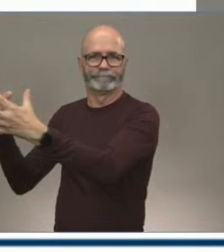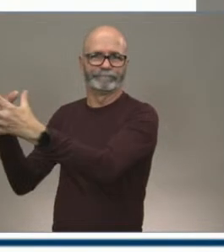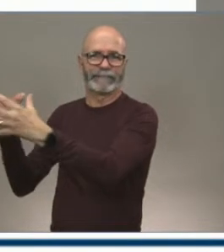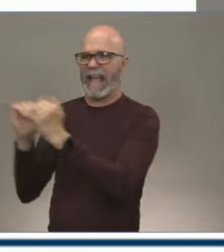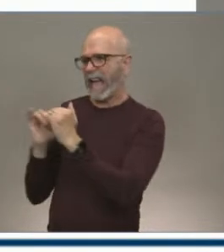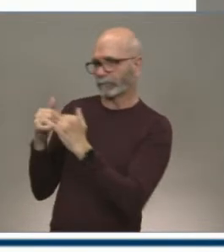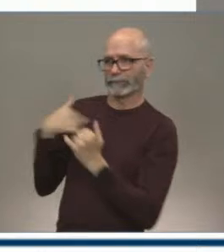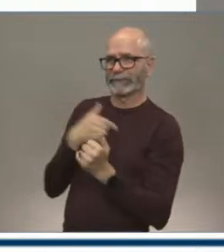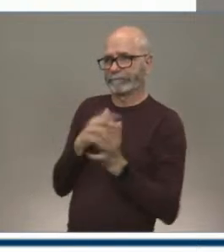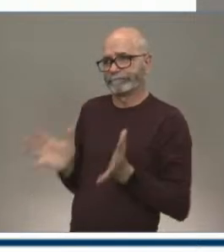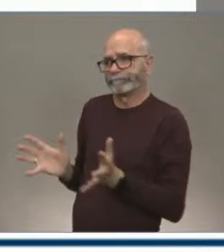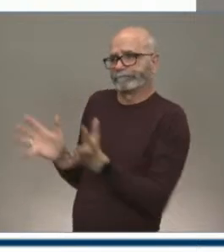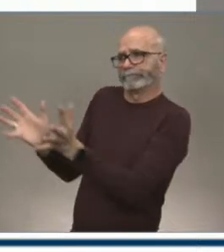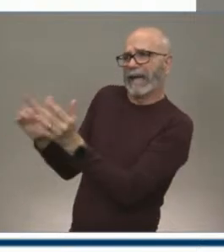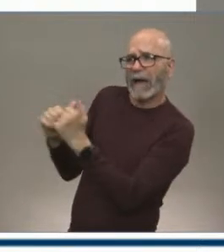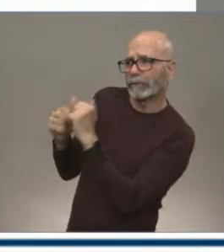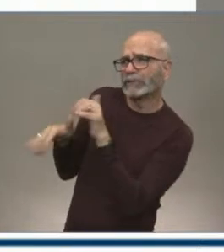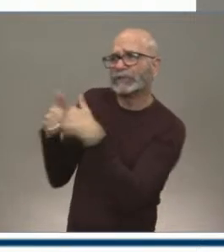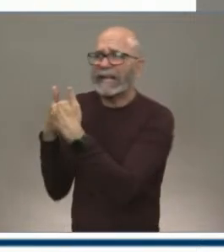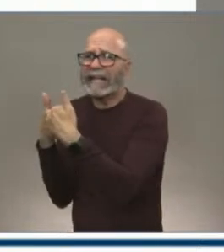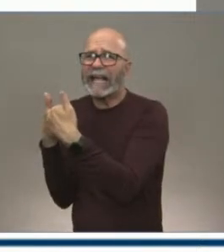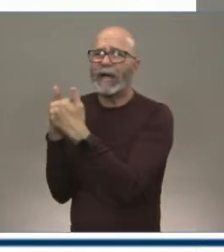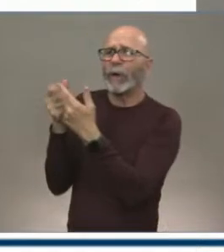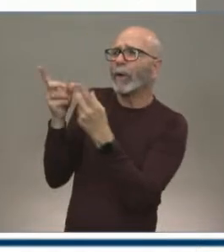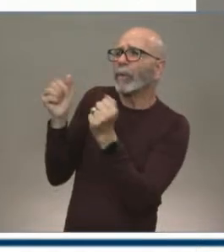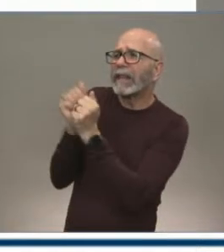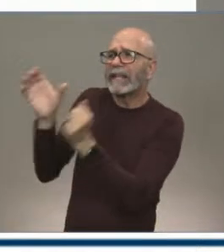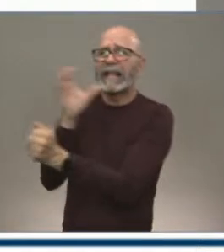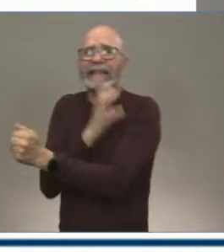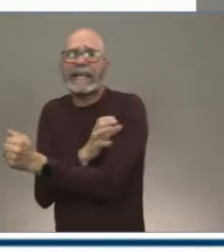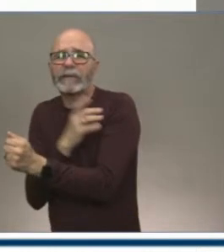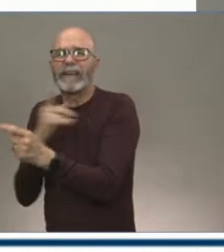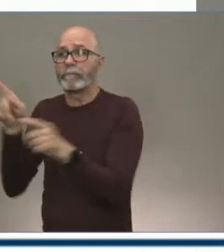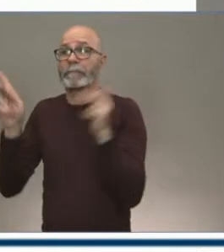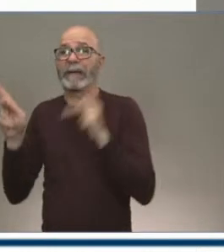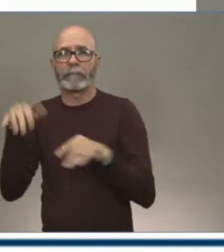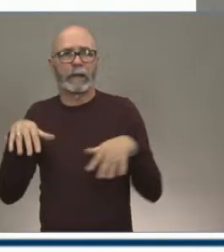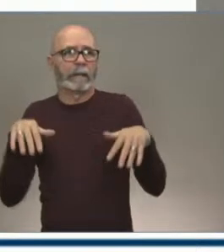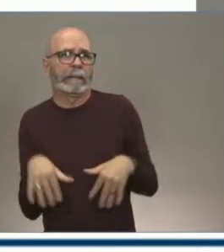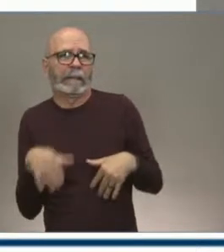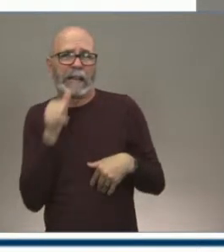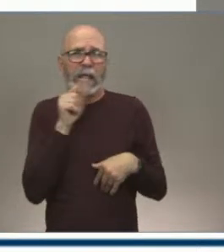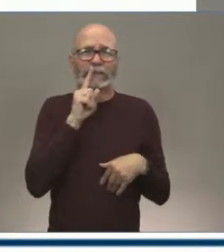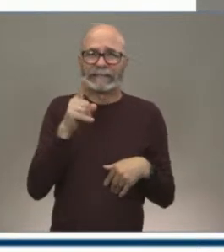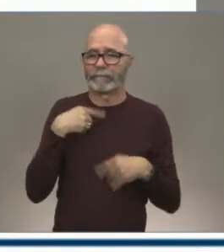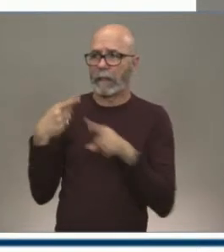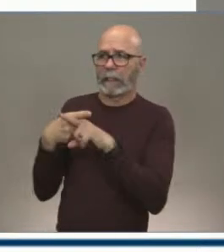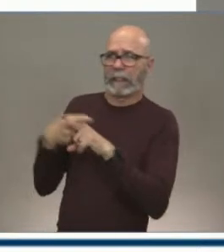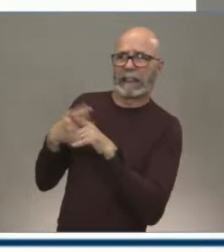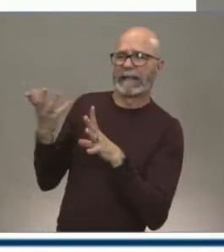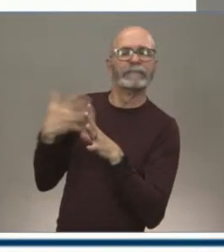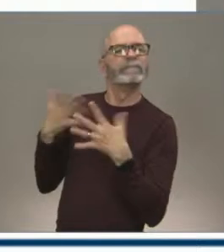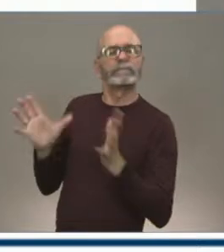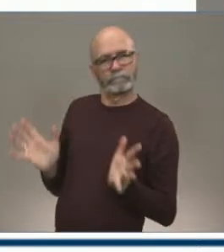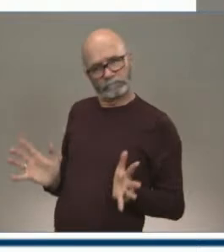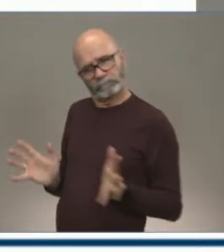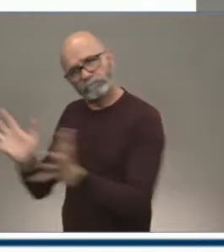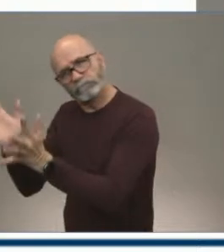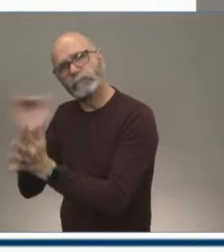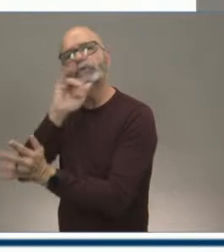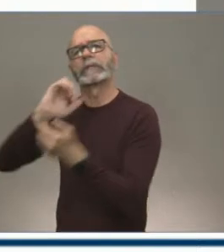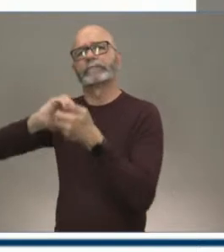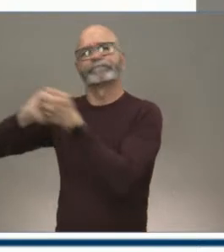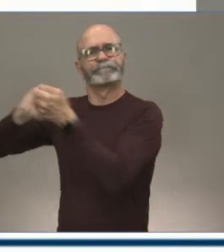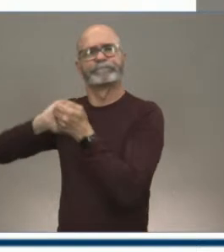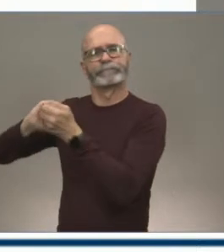have around vaccine hesitancy that are specific within those communities. We have been in close contact